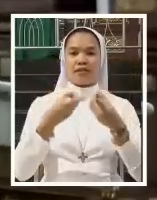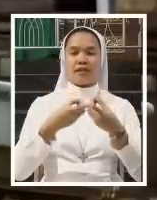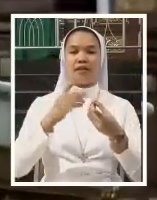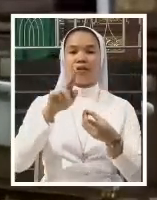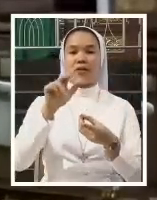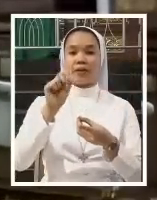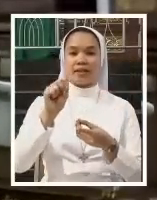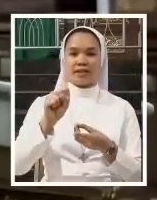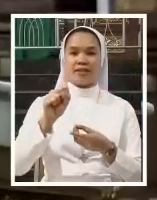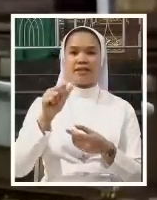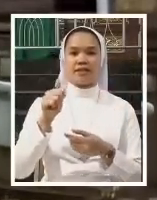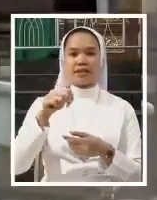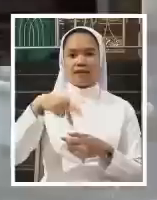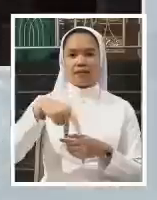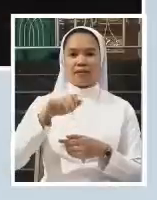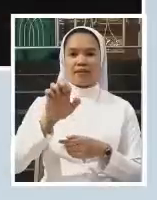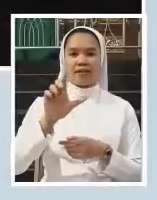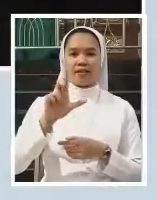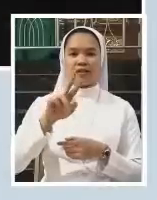USA.